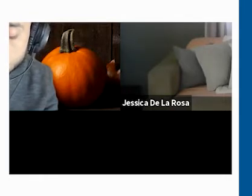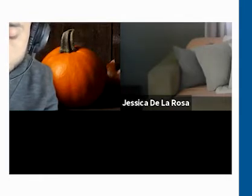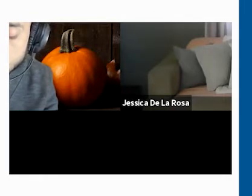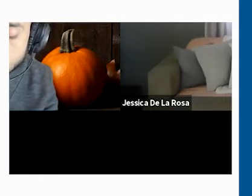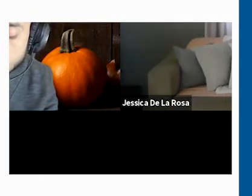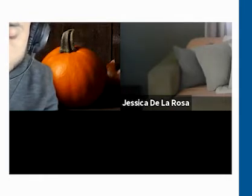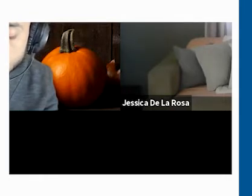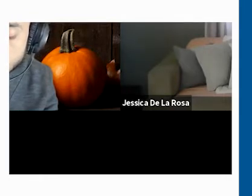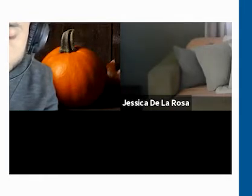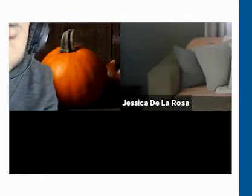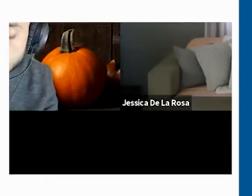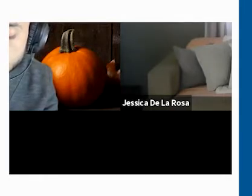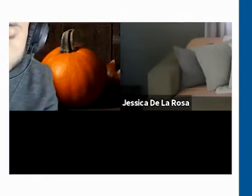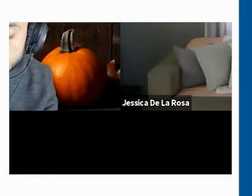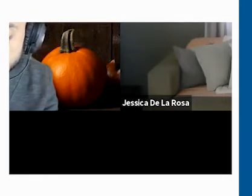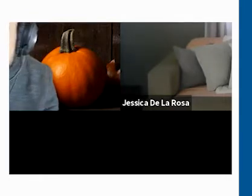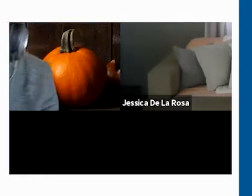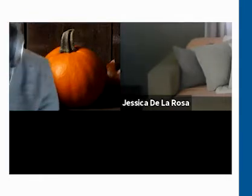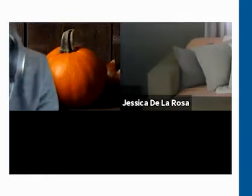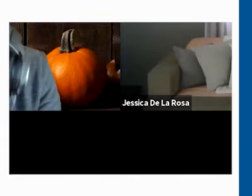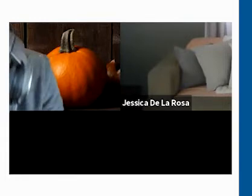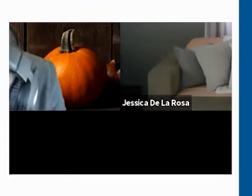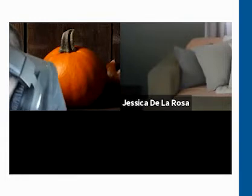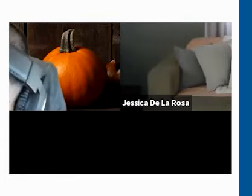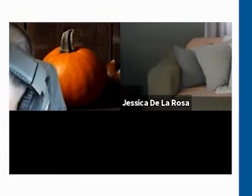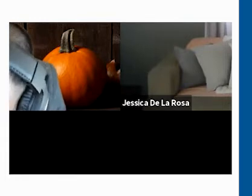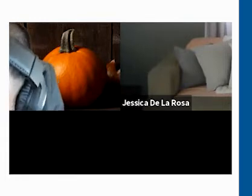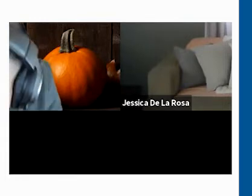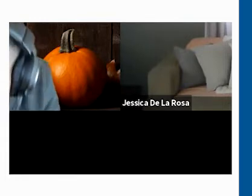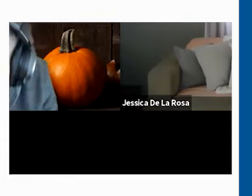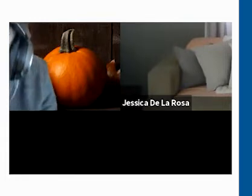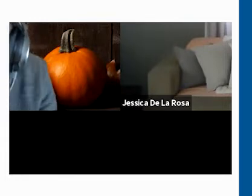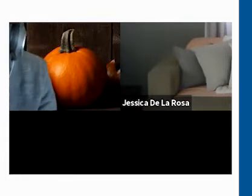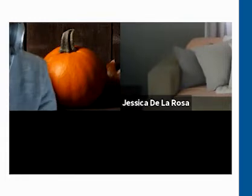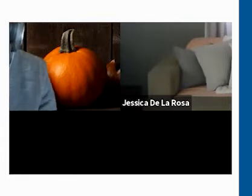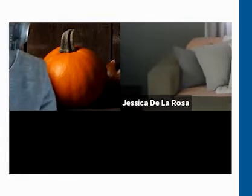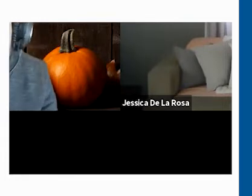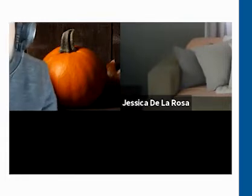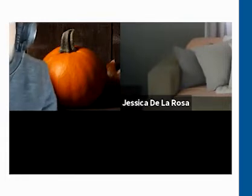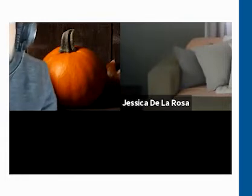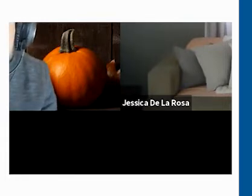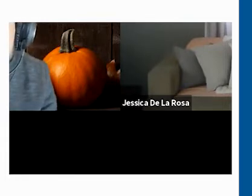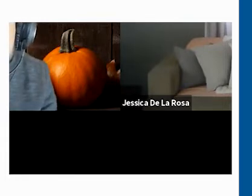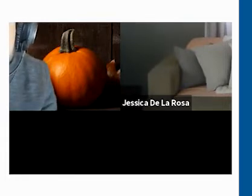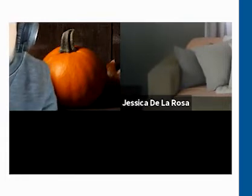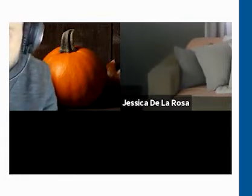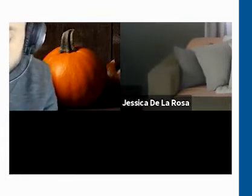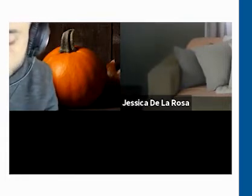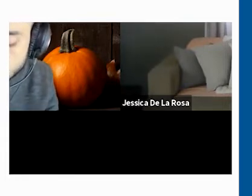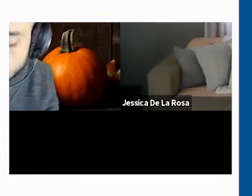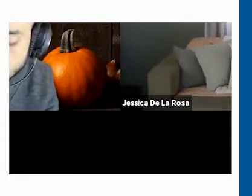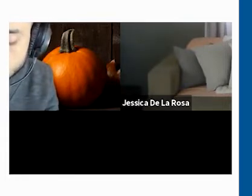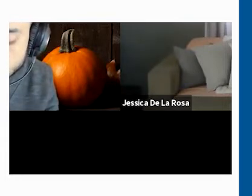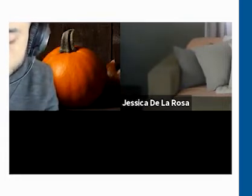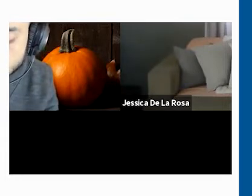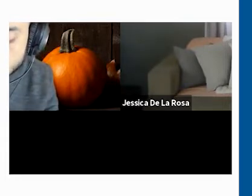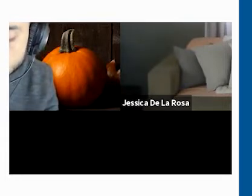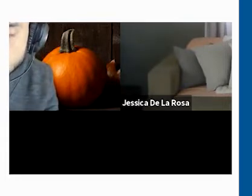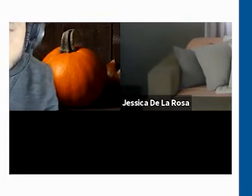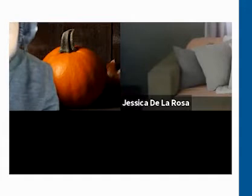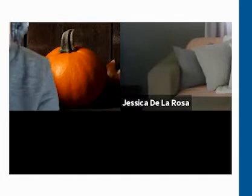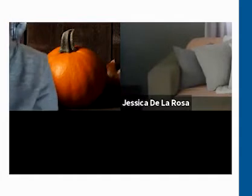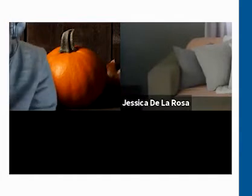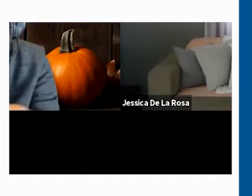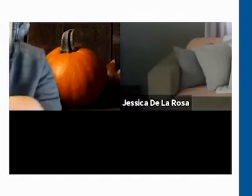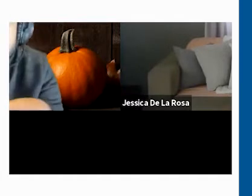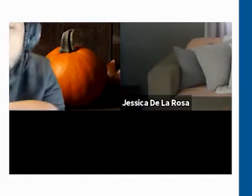Manhattan, Coney Island, Brooklyn, Staten Island, and the Rockaways in Queens. So those were the areas that were mostly affected by Sandy